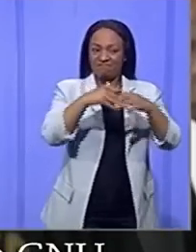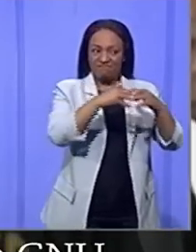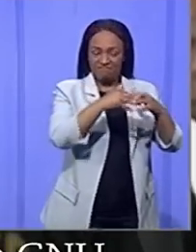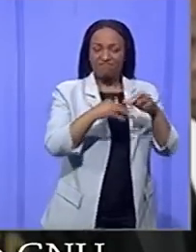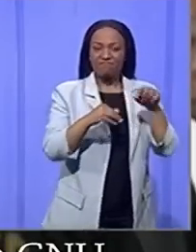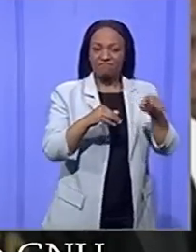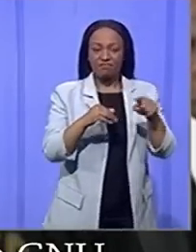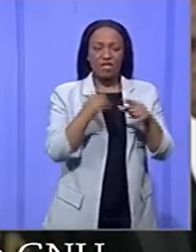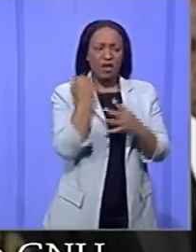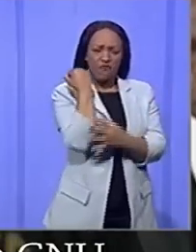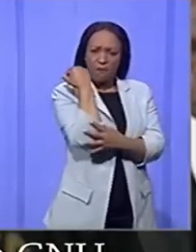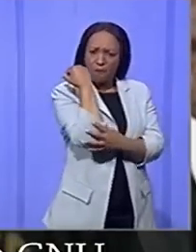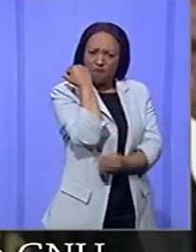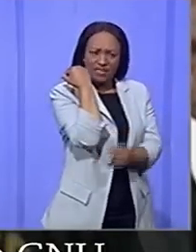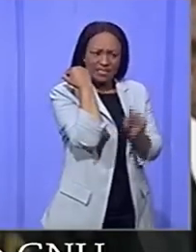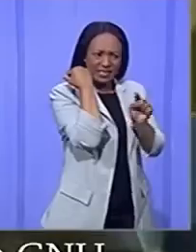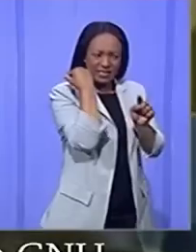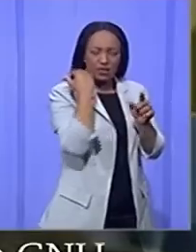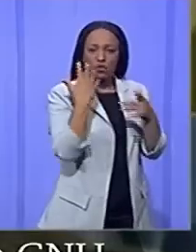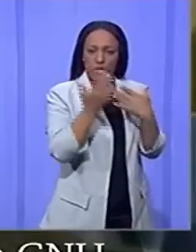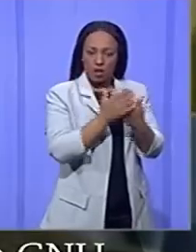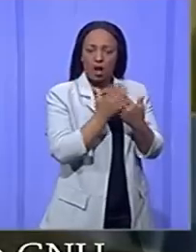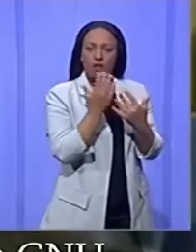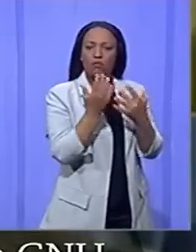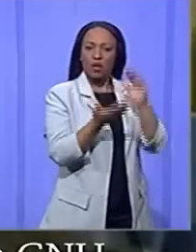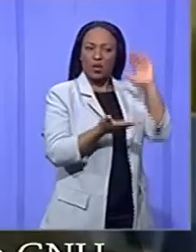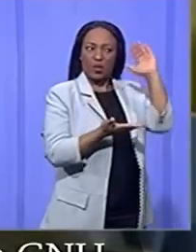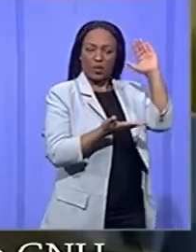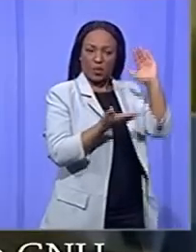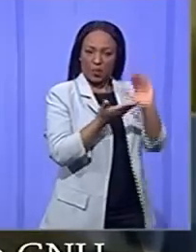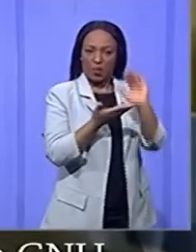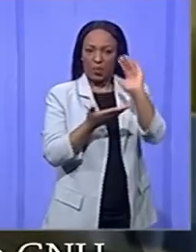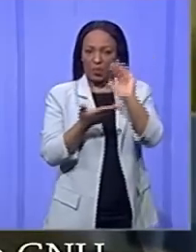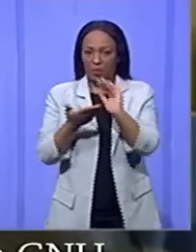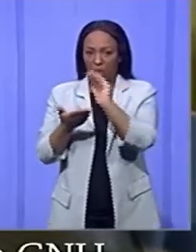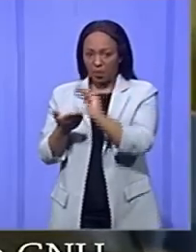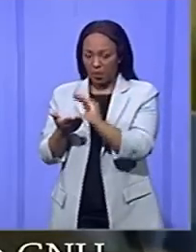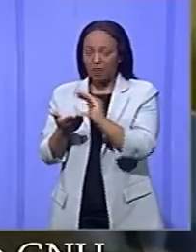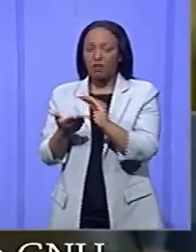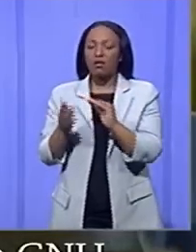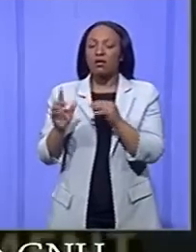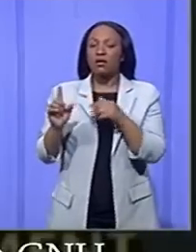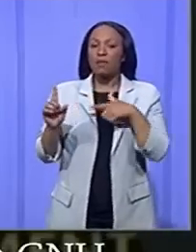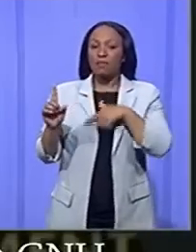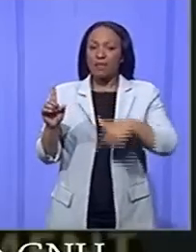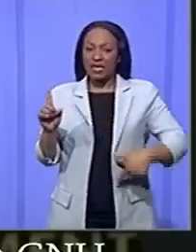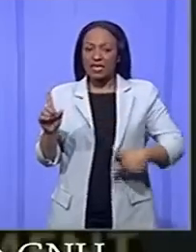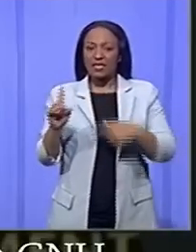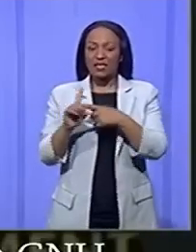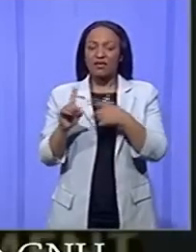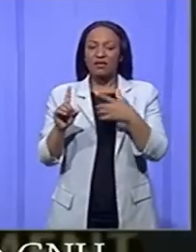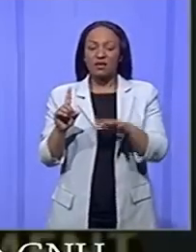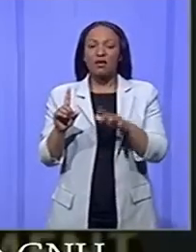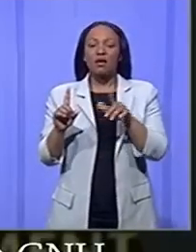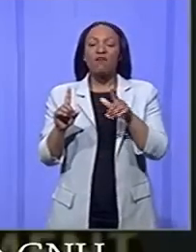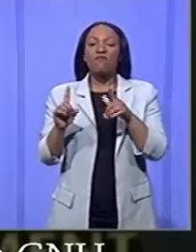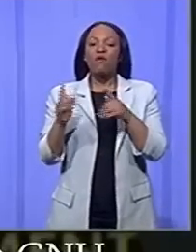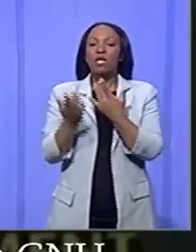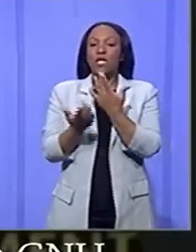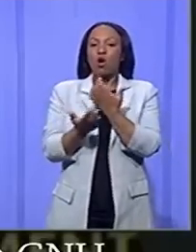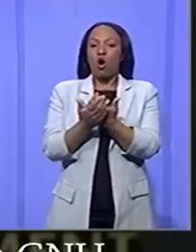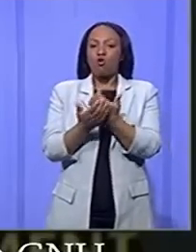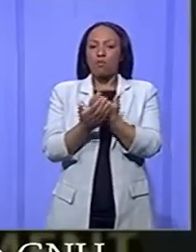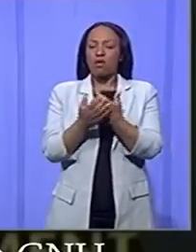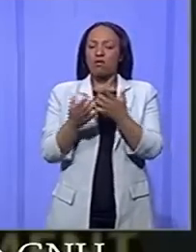tackle the high cost of living. Mopresidente o hlwaile matsete a meralo ya motheo e le tshiya ya kgolo ya moruo ka ha